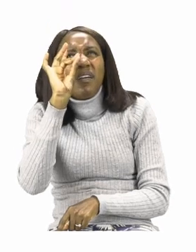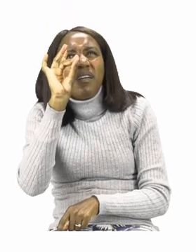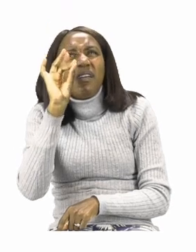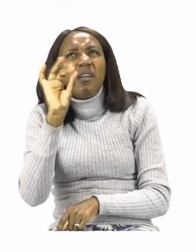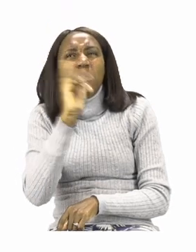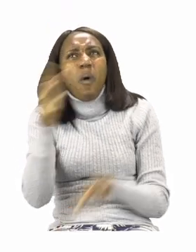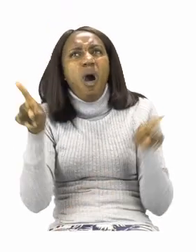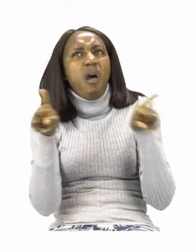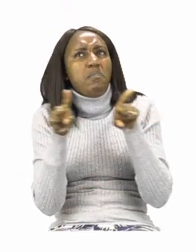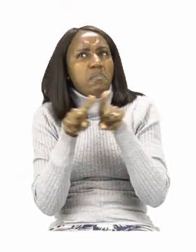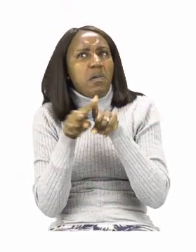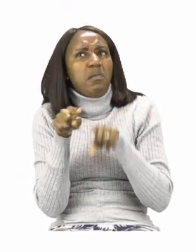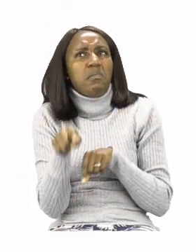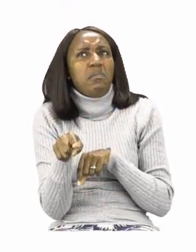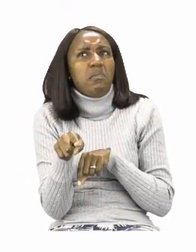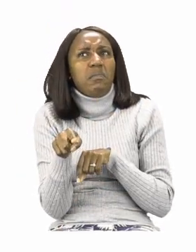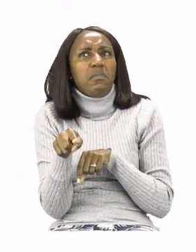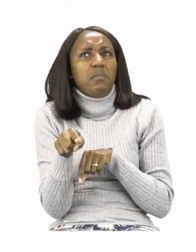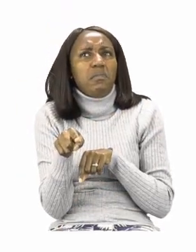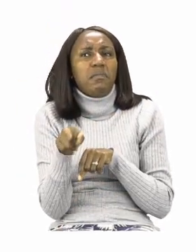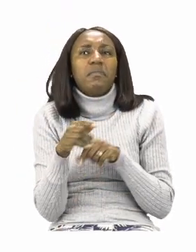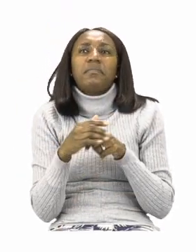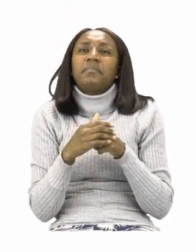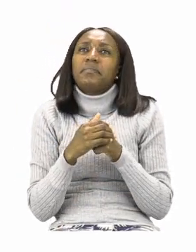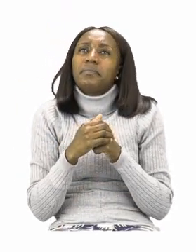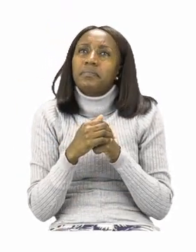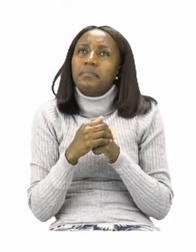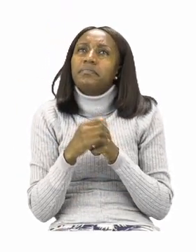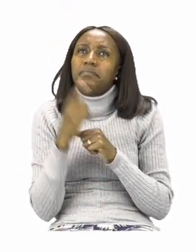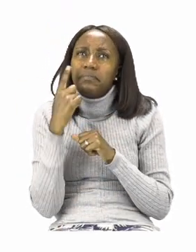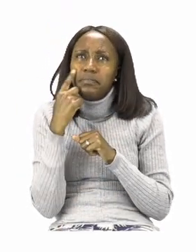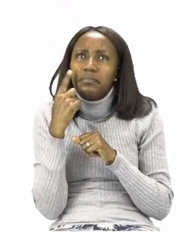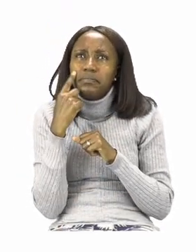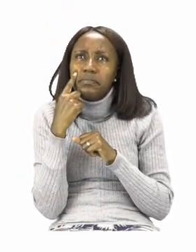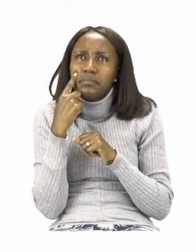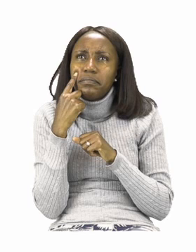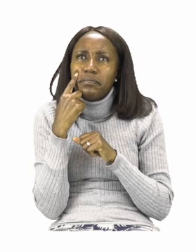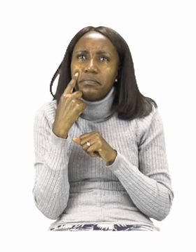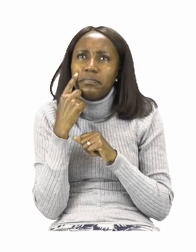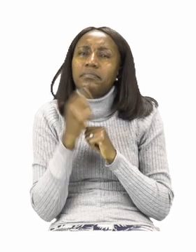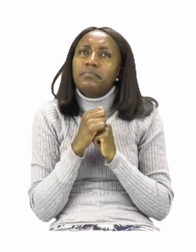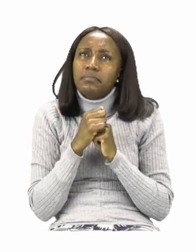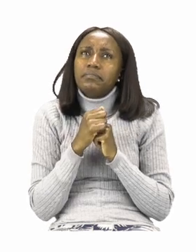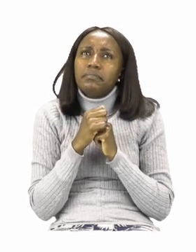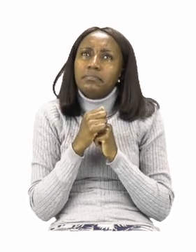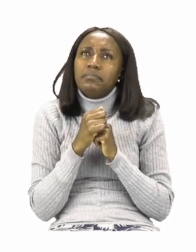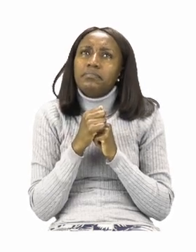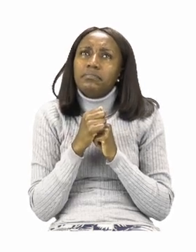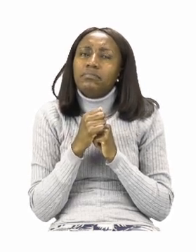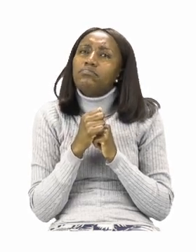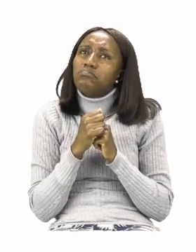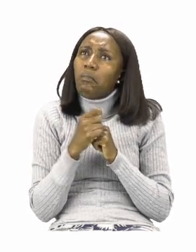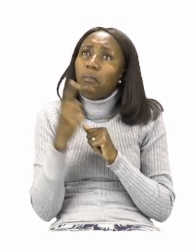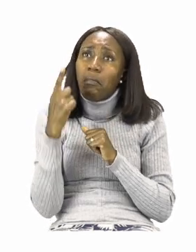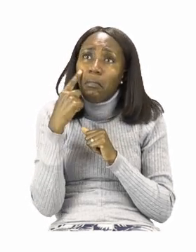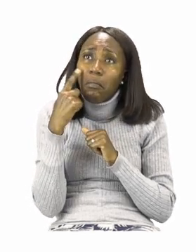blank space. Okay, so let's look at the sentence again. Have you seen